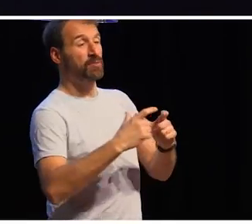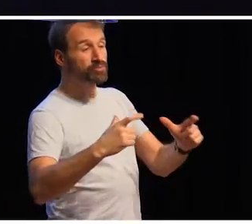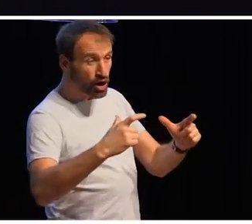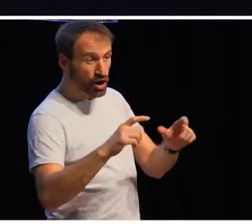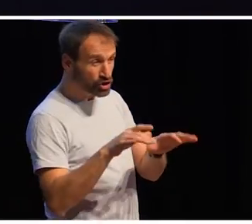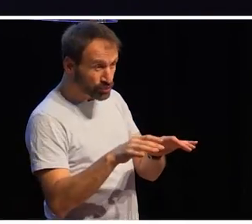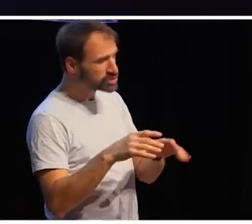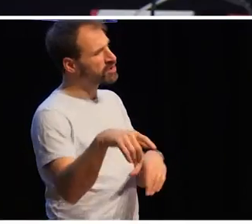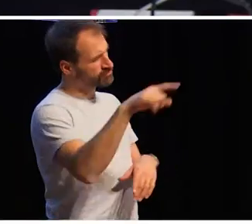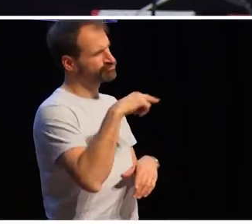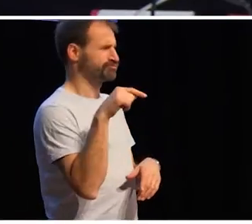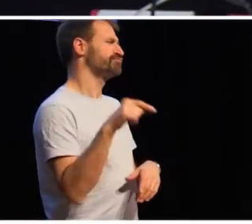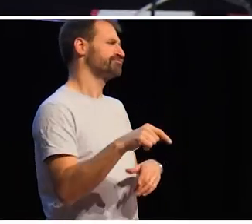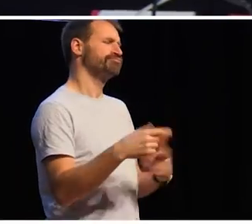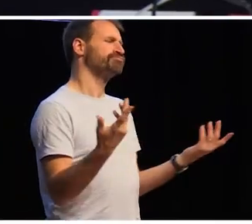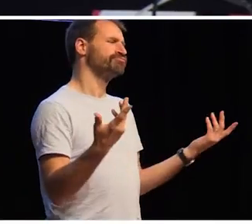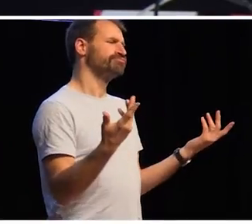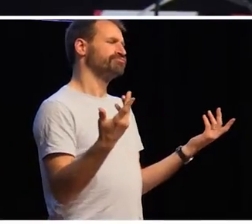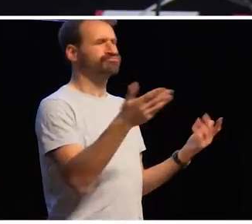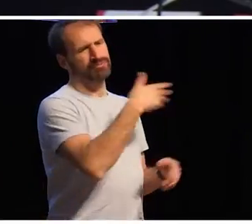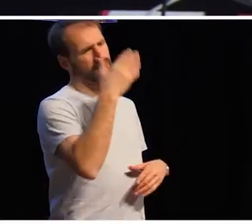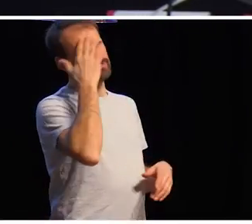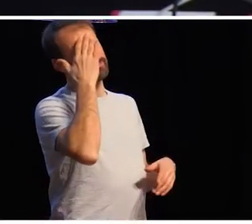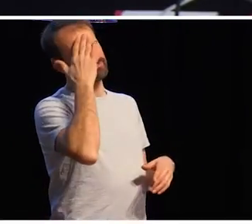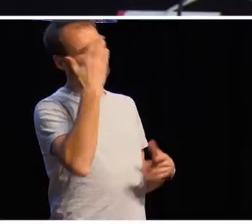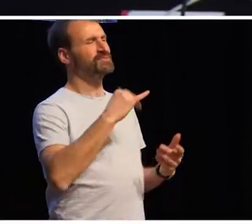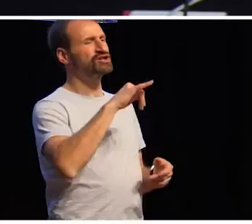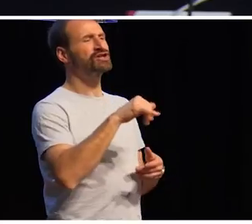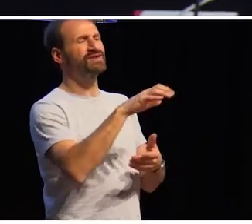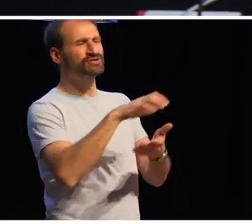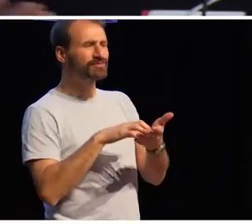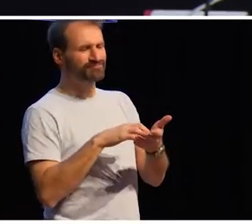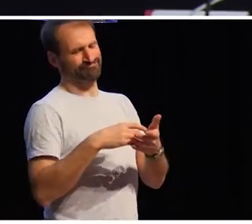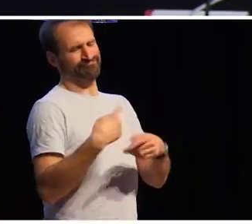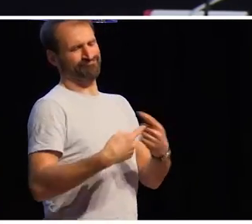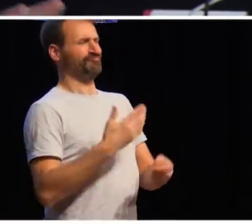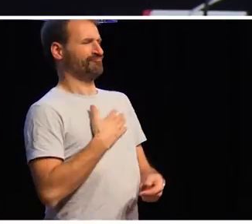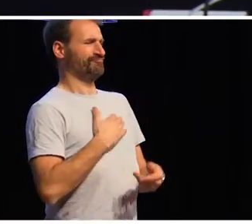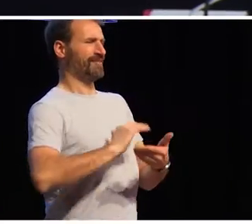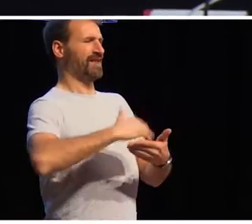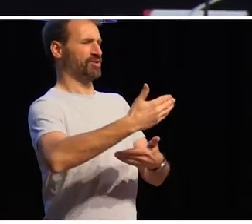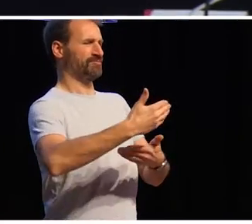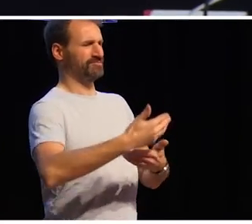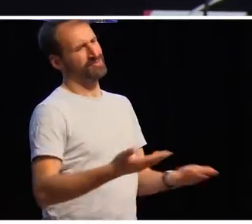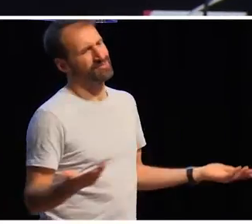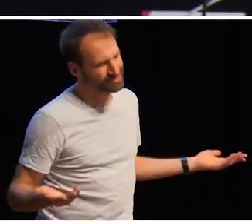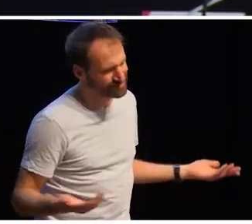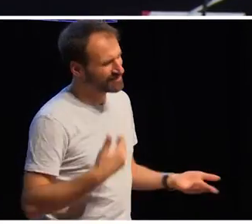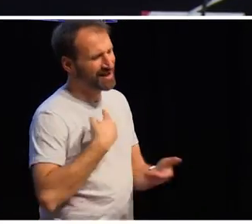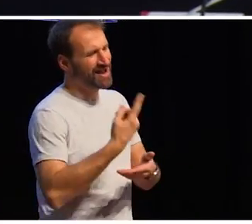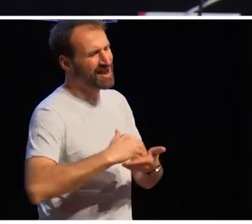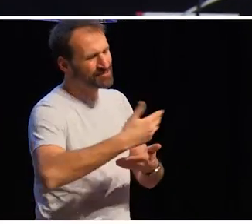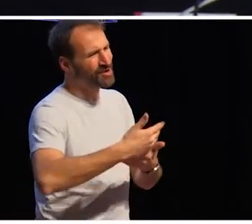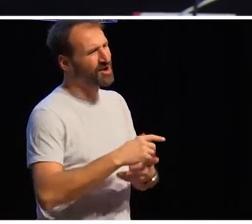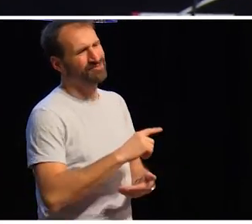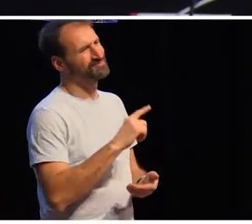we are all familiar with, JavaScript running on our laptop. Now, our laptop is not a single board computer. In